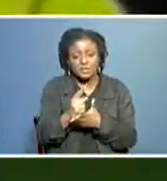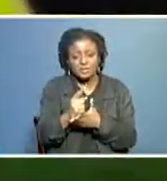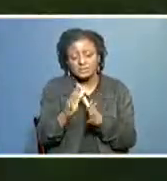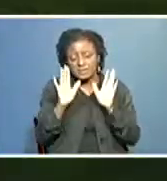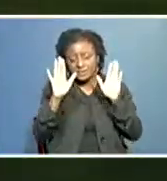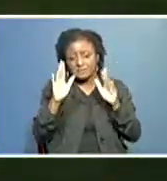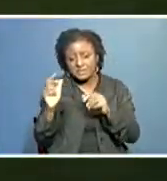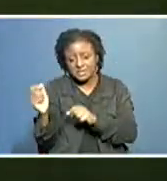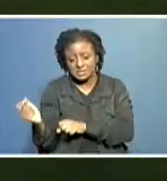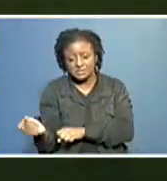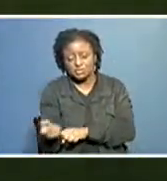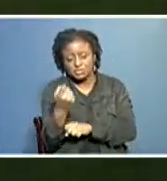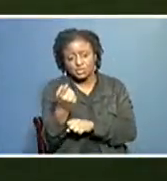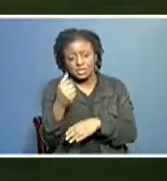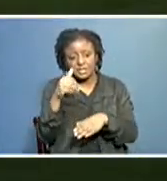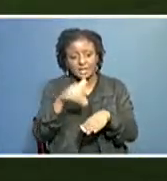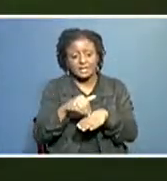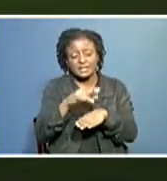hole.